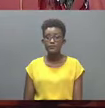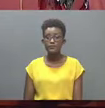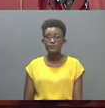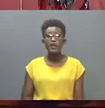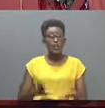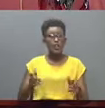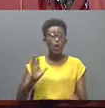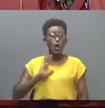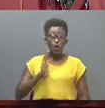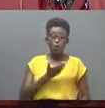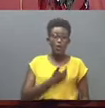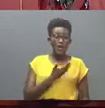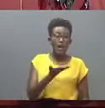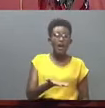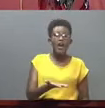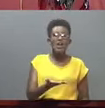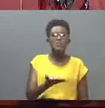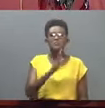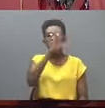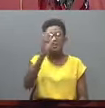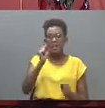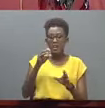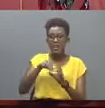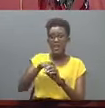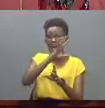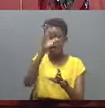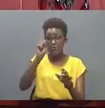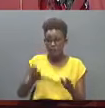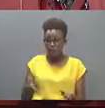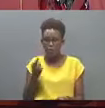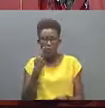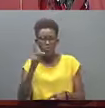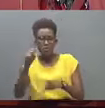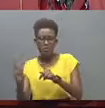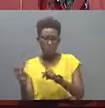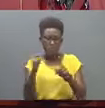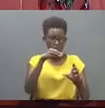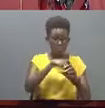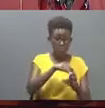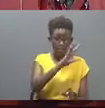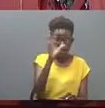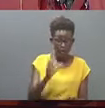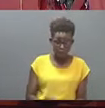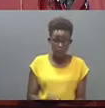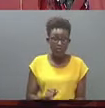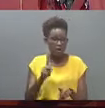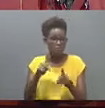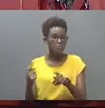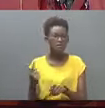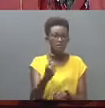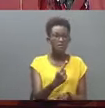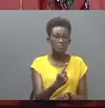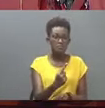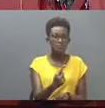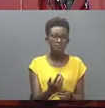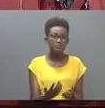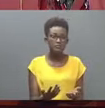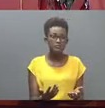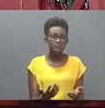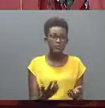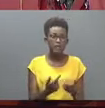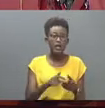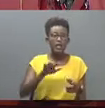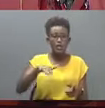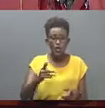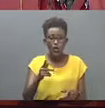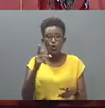We have had in Africa, you know, people who came to Africa. Twagiye tugira abantu baza muri Afrika. They